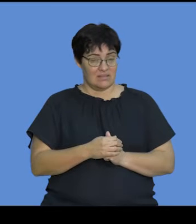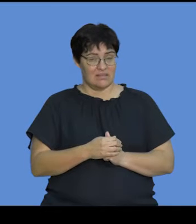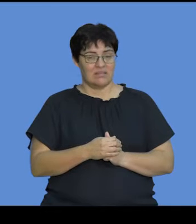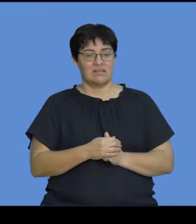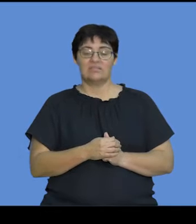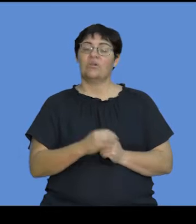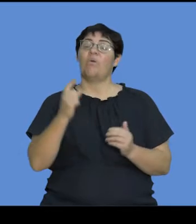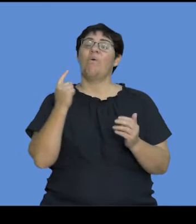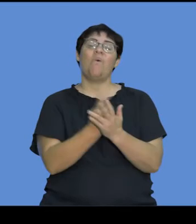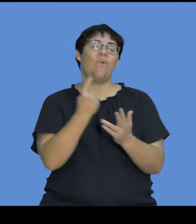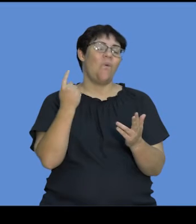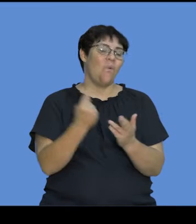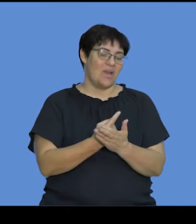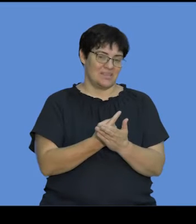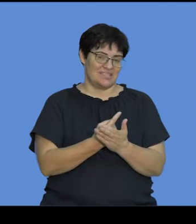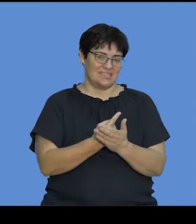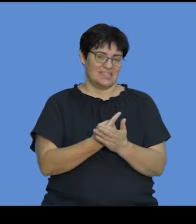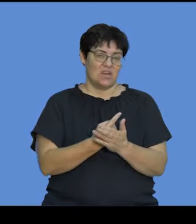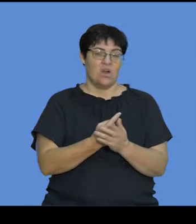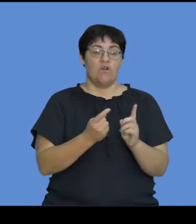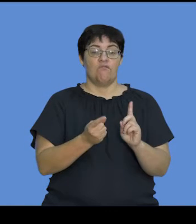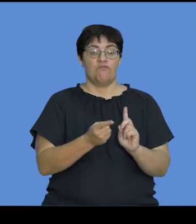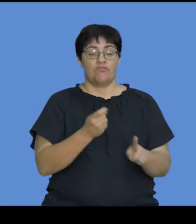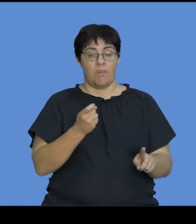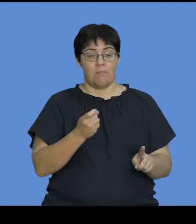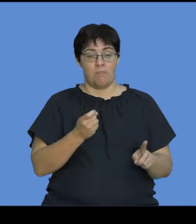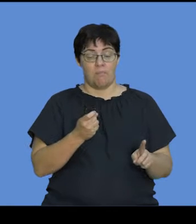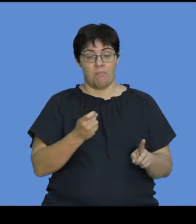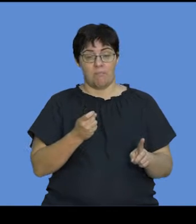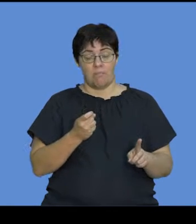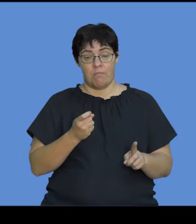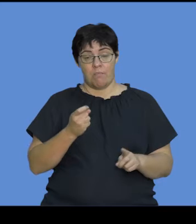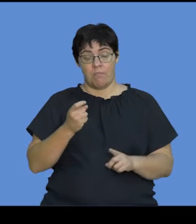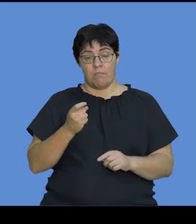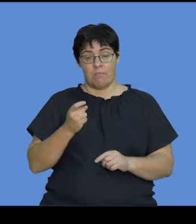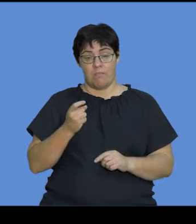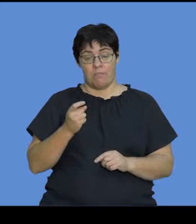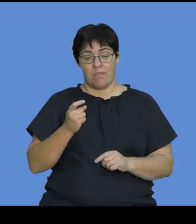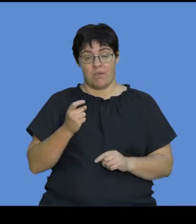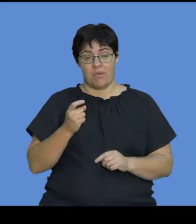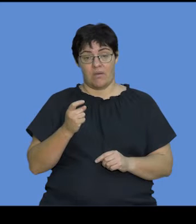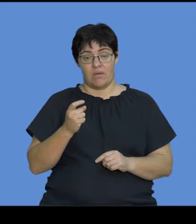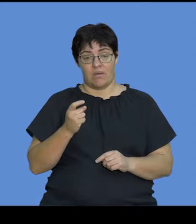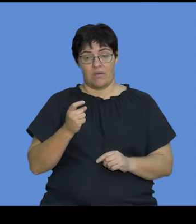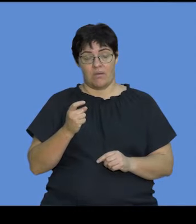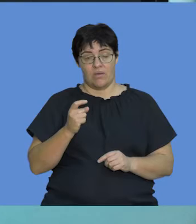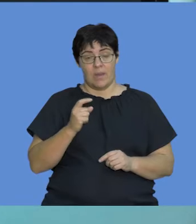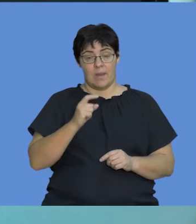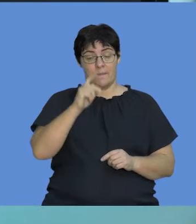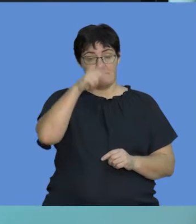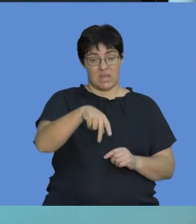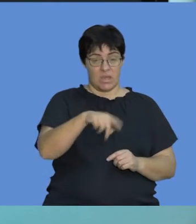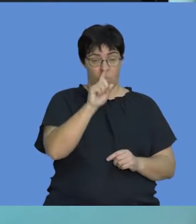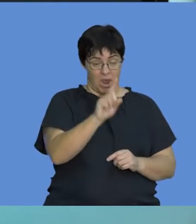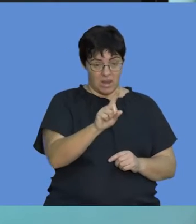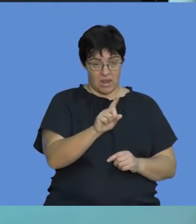always goes from the end of the first momentum to